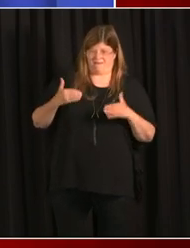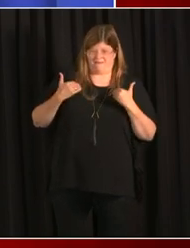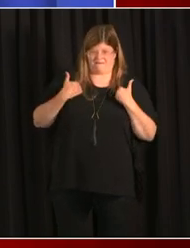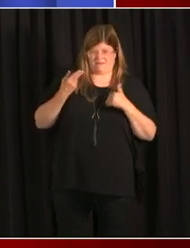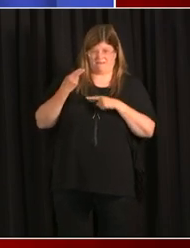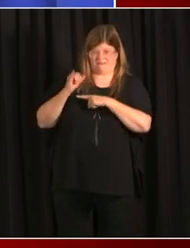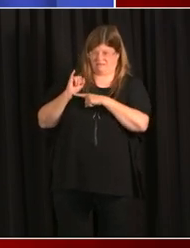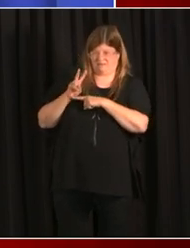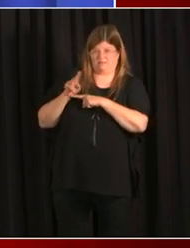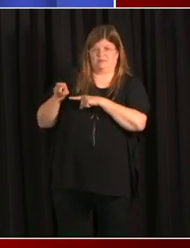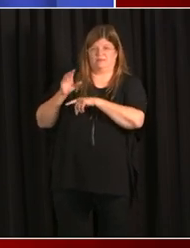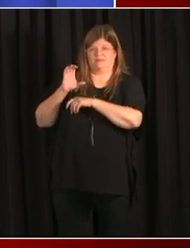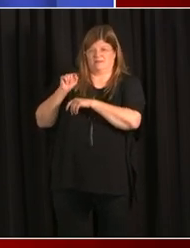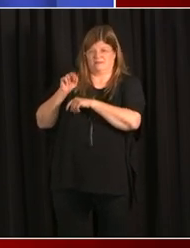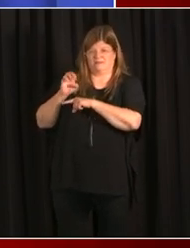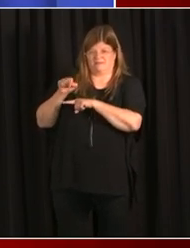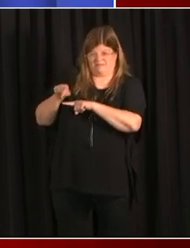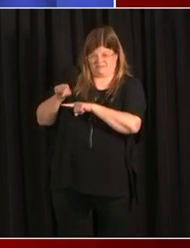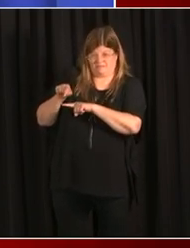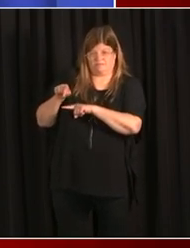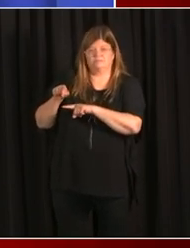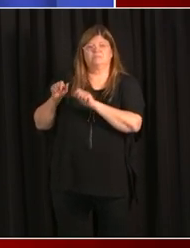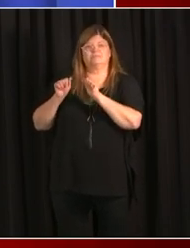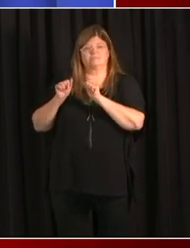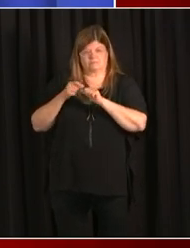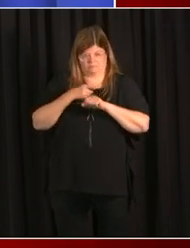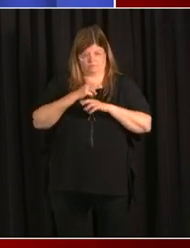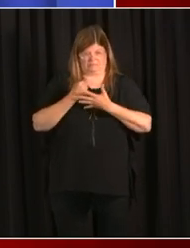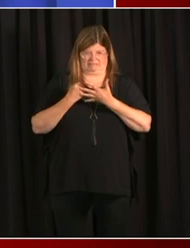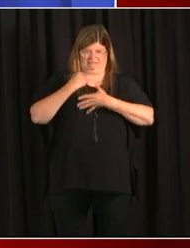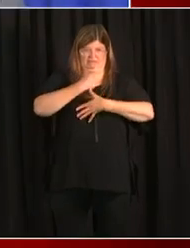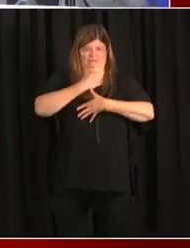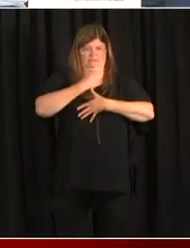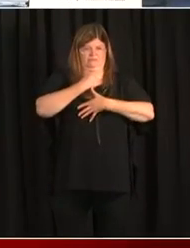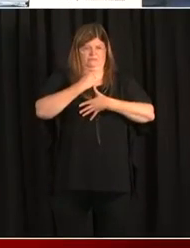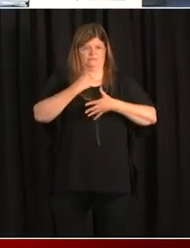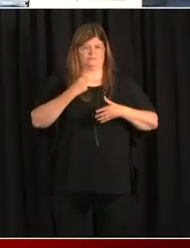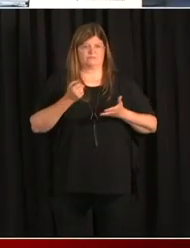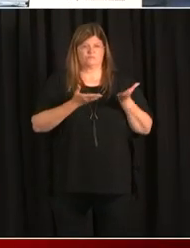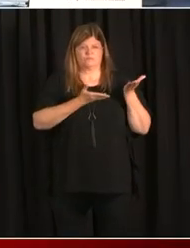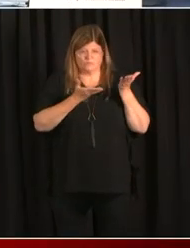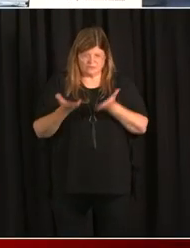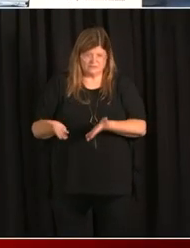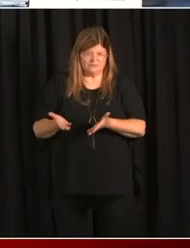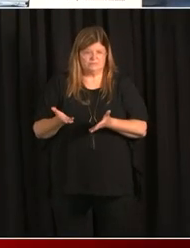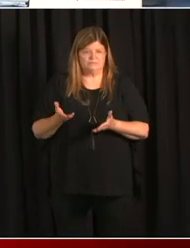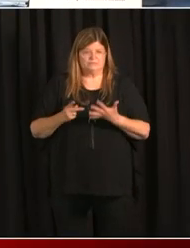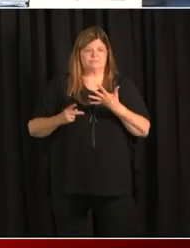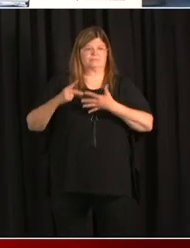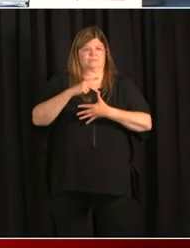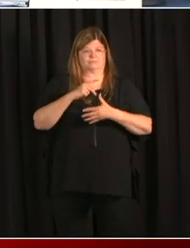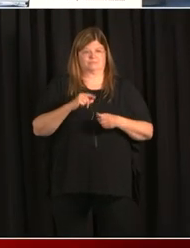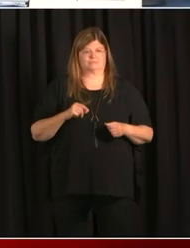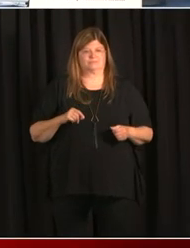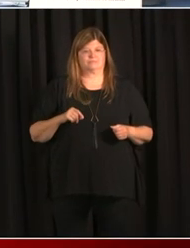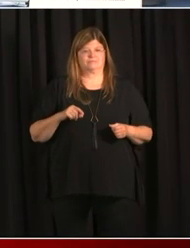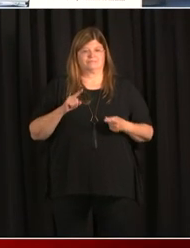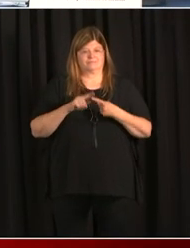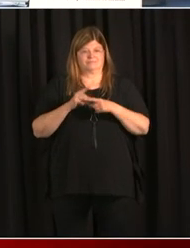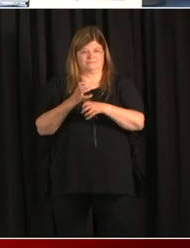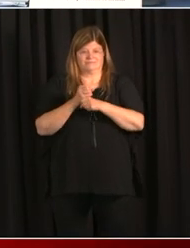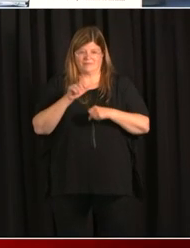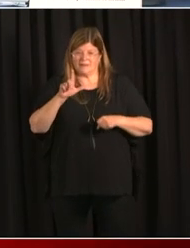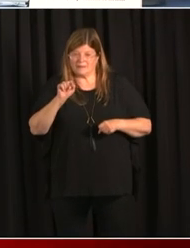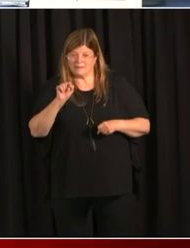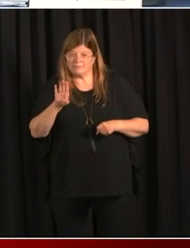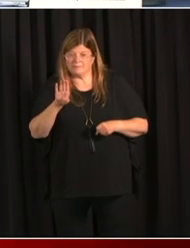care, we know that those healthcare providers prioritize bringing them in, prioritize having them go and get their labs